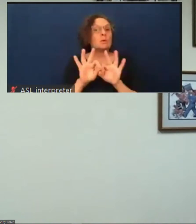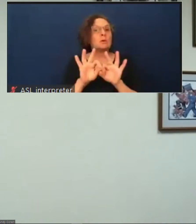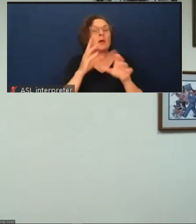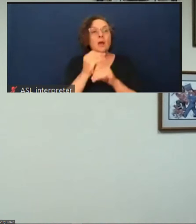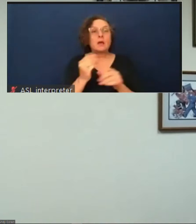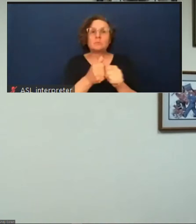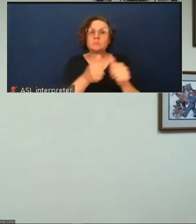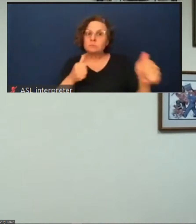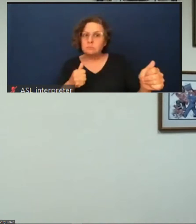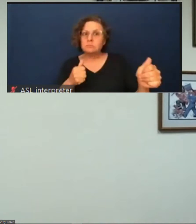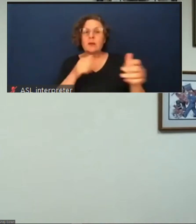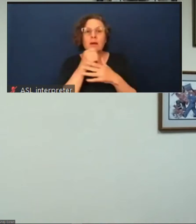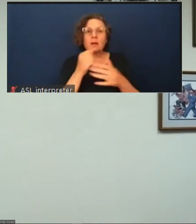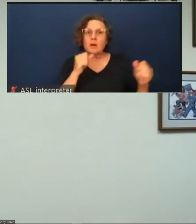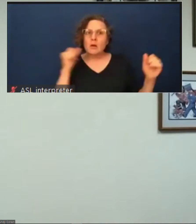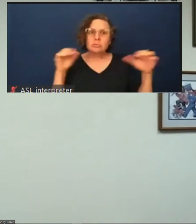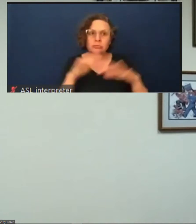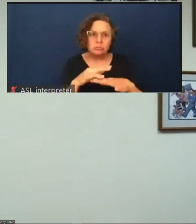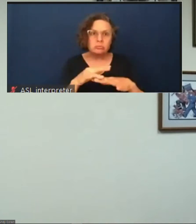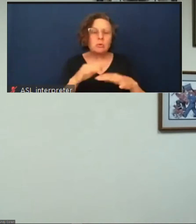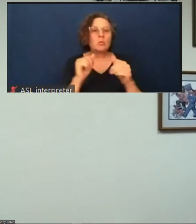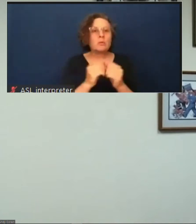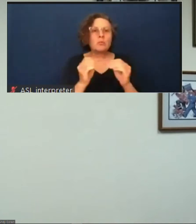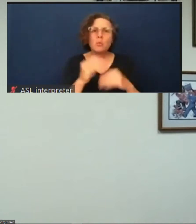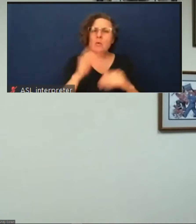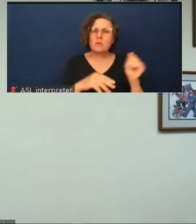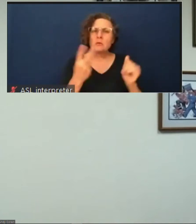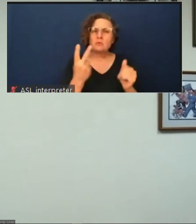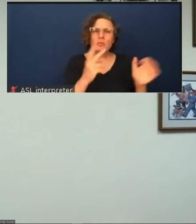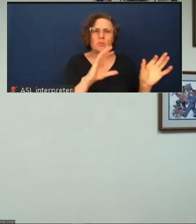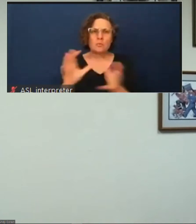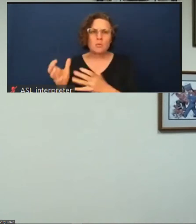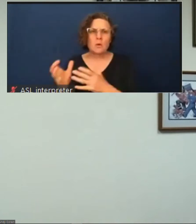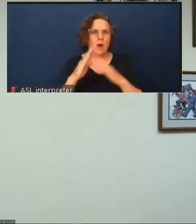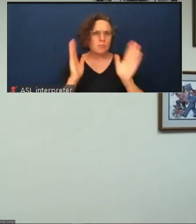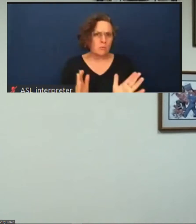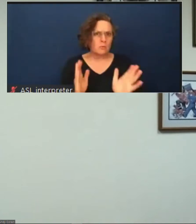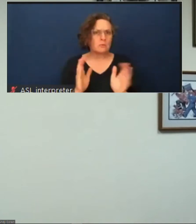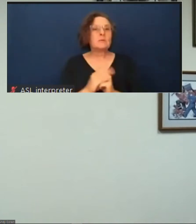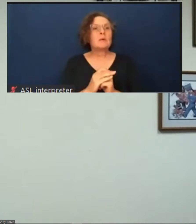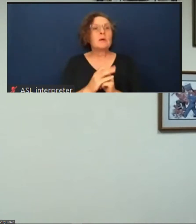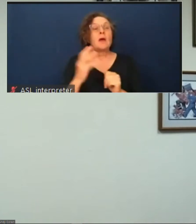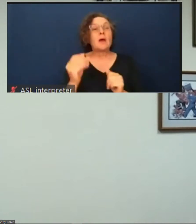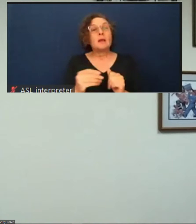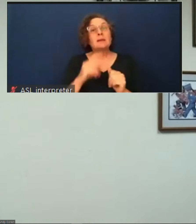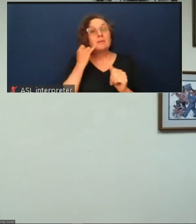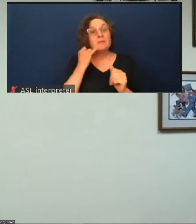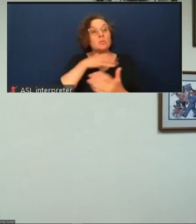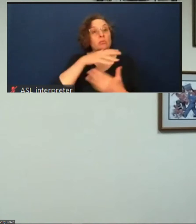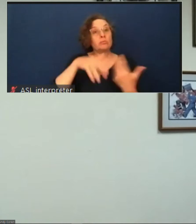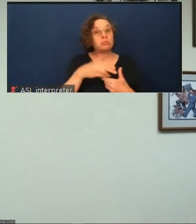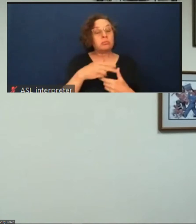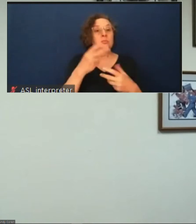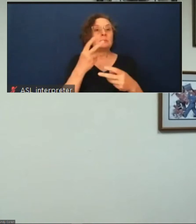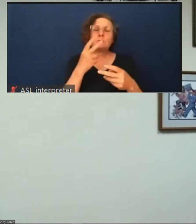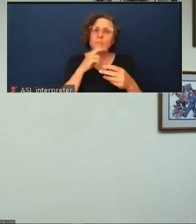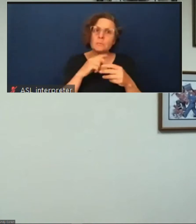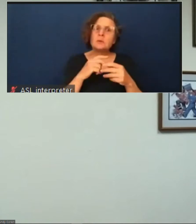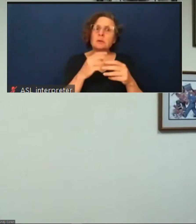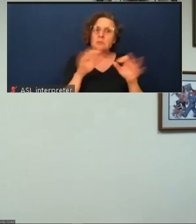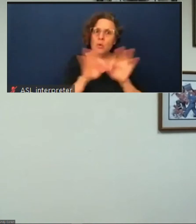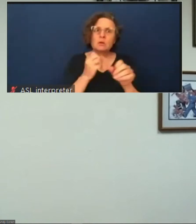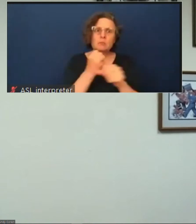over 3 households, and keep safe during those gatherings with all of the recommendations for non-pharmacologic